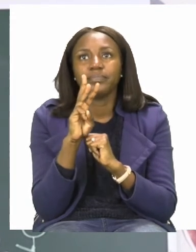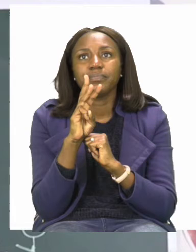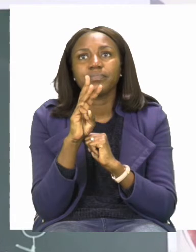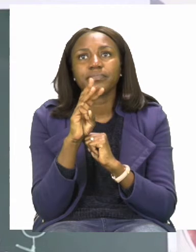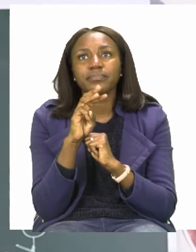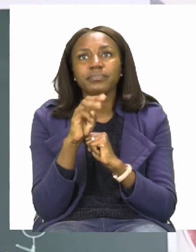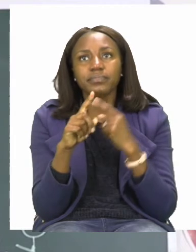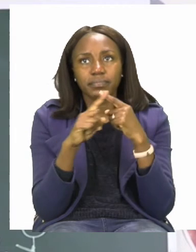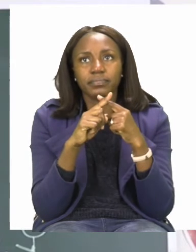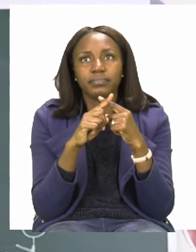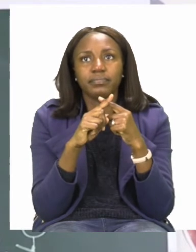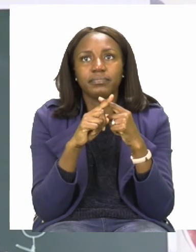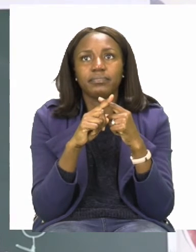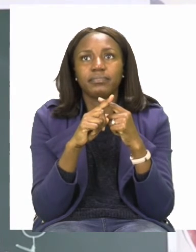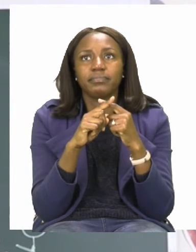plus